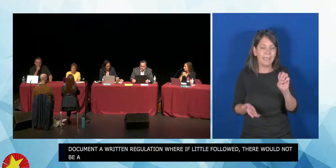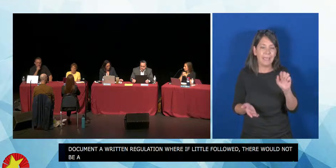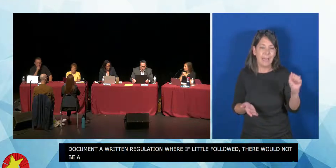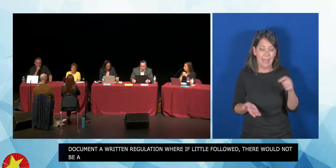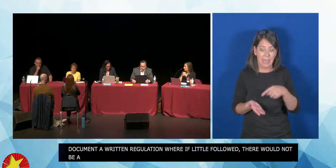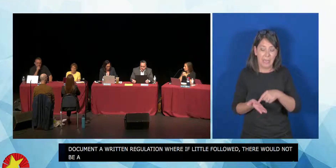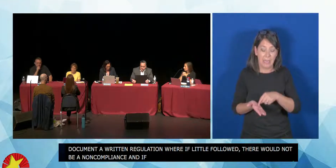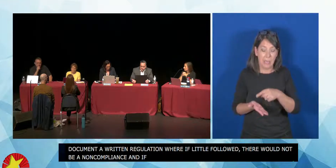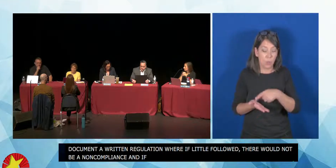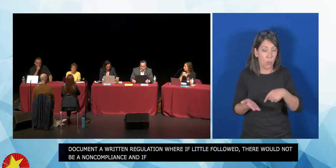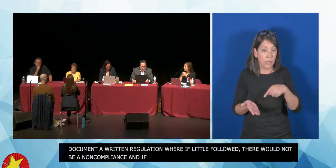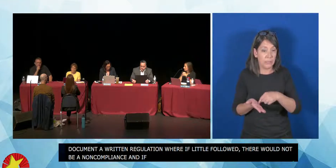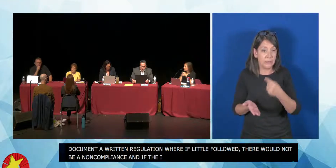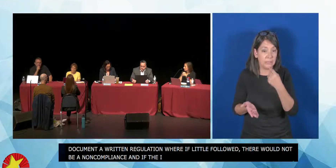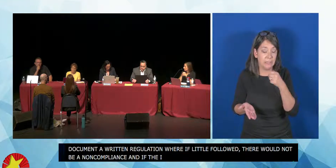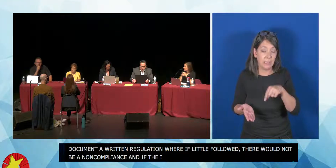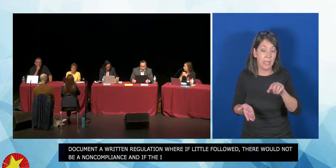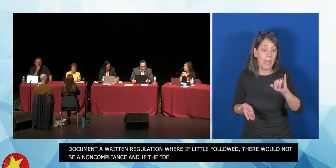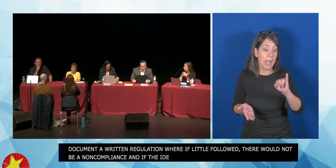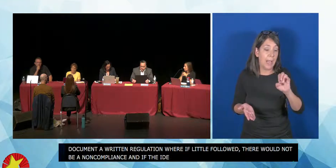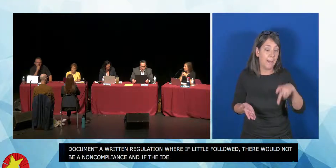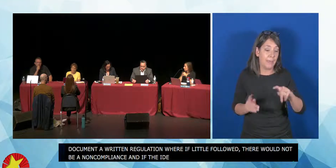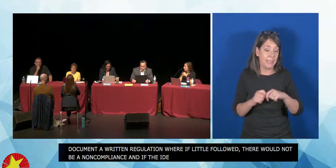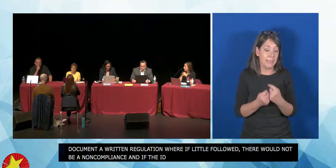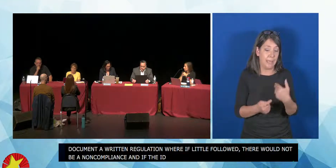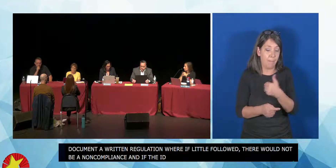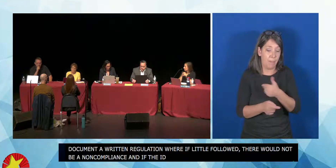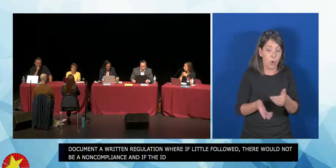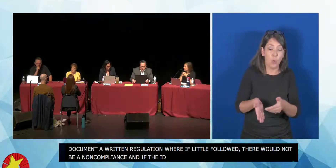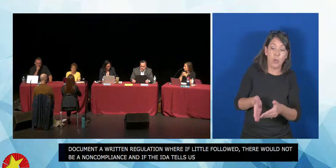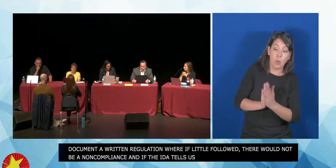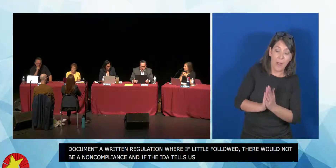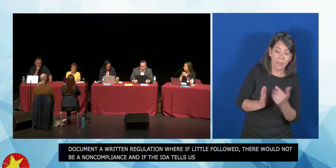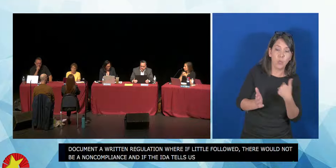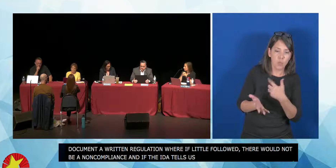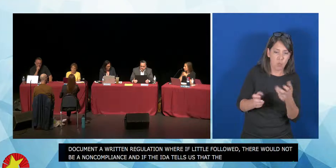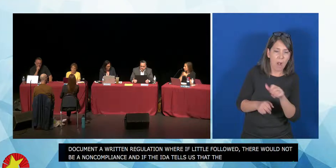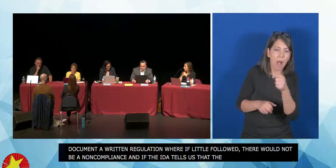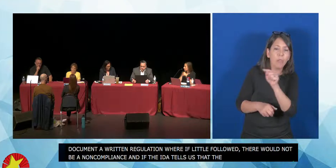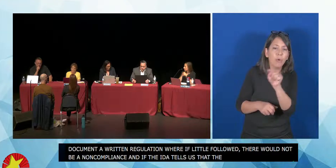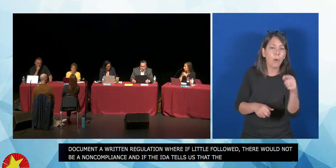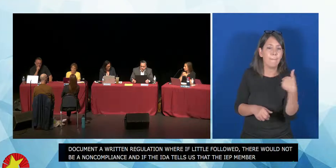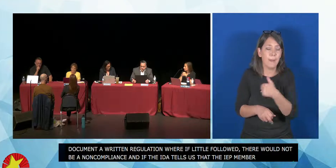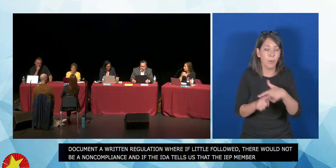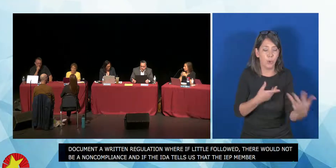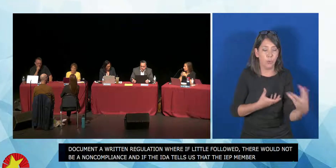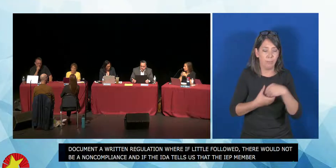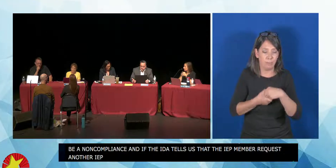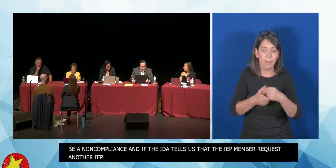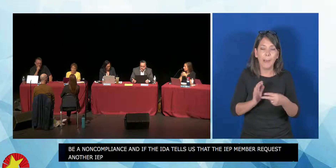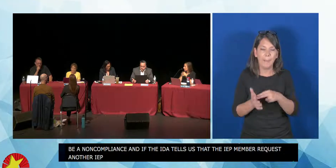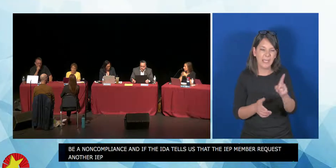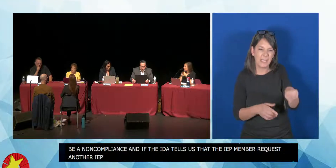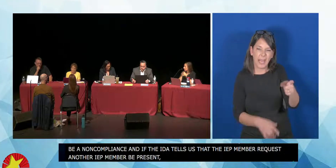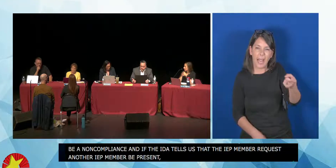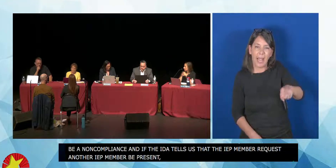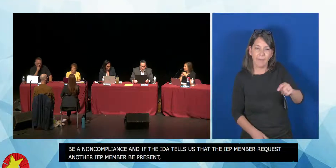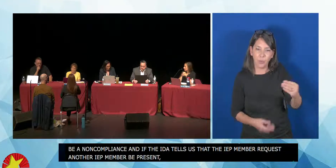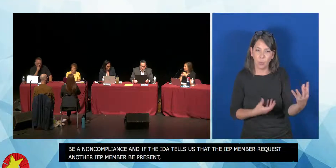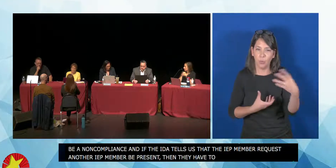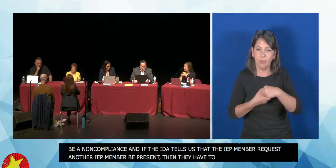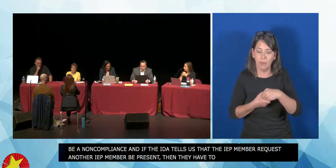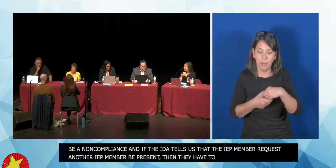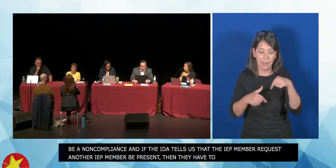a IEP team member requests another IEP member be present, then they have to be present, and the agency can't withhold